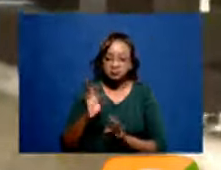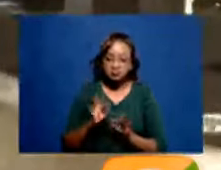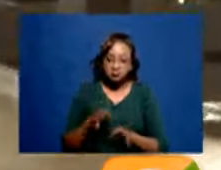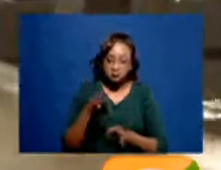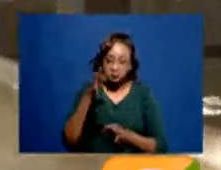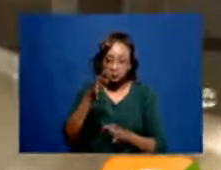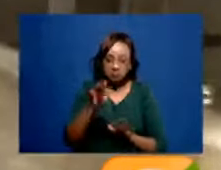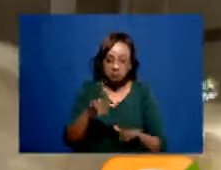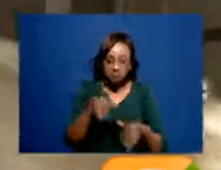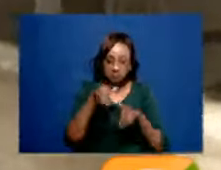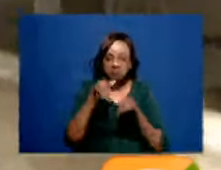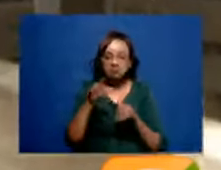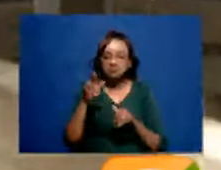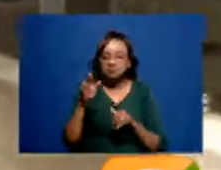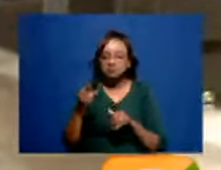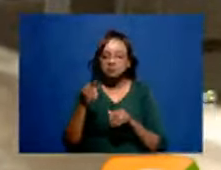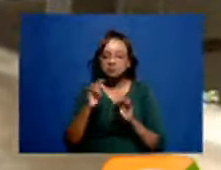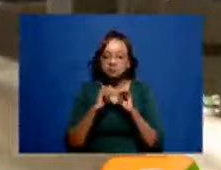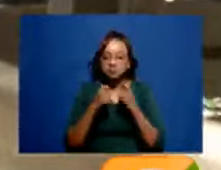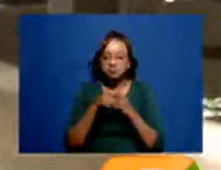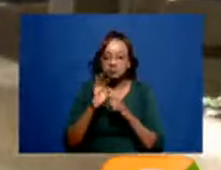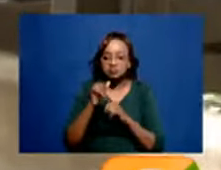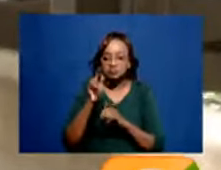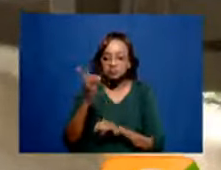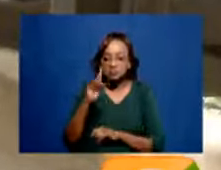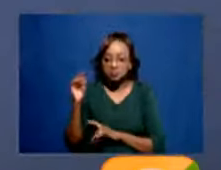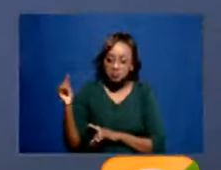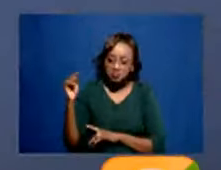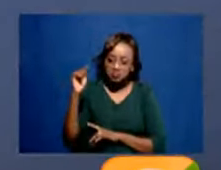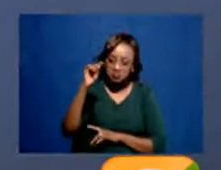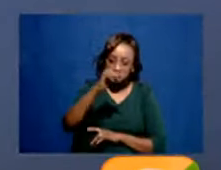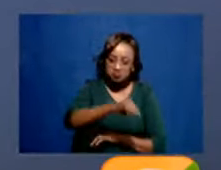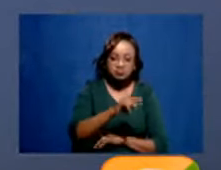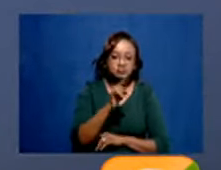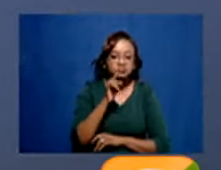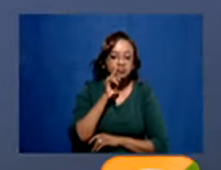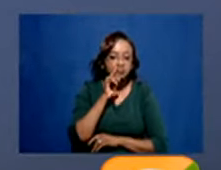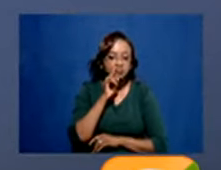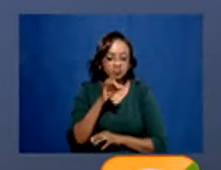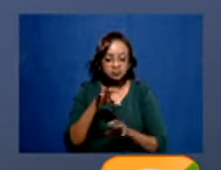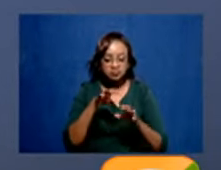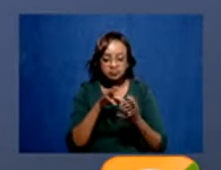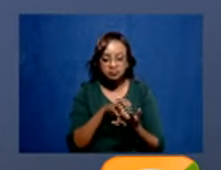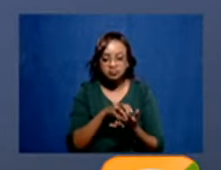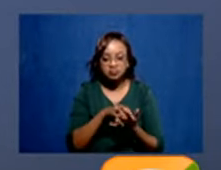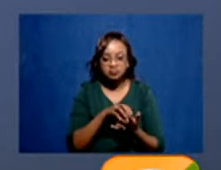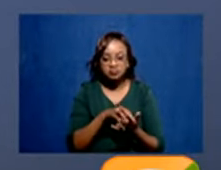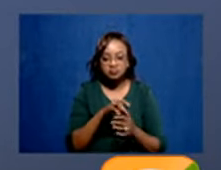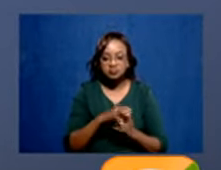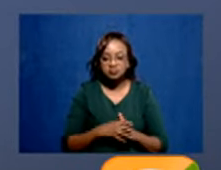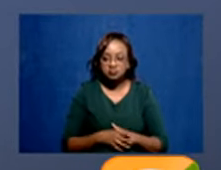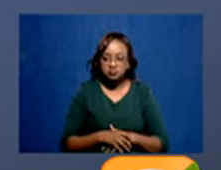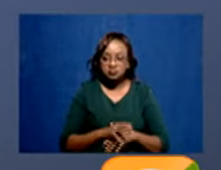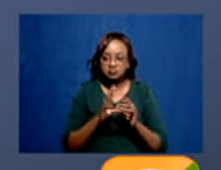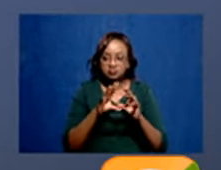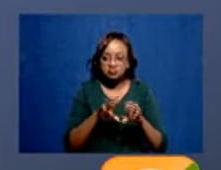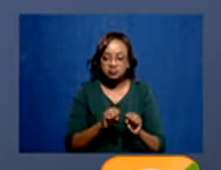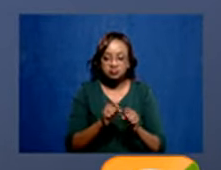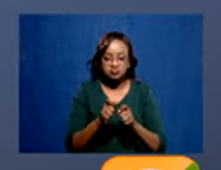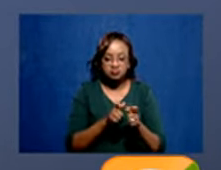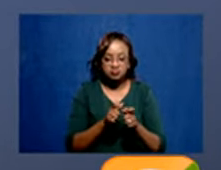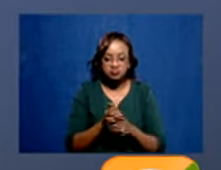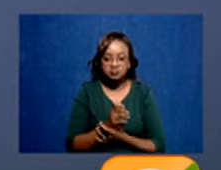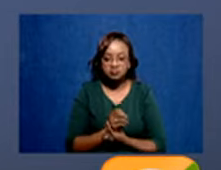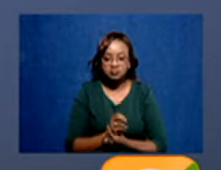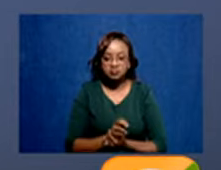postponed, awaiting the homicide team from Nairobi that is expected to take over the case Friday. Brenda Wanga, Citizen